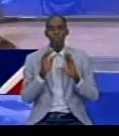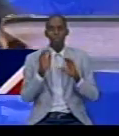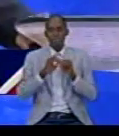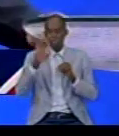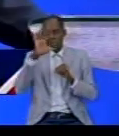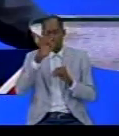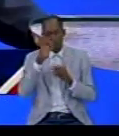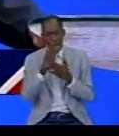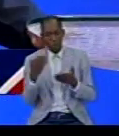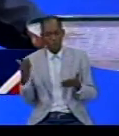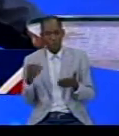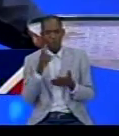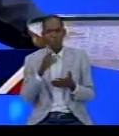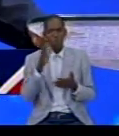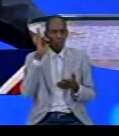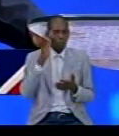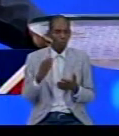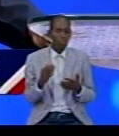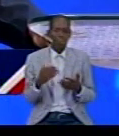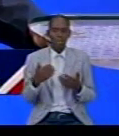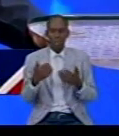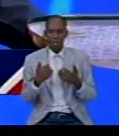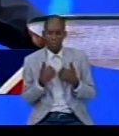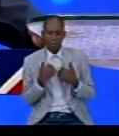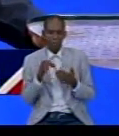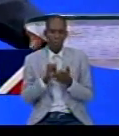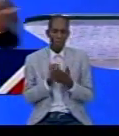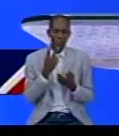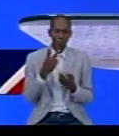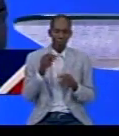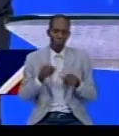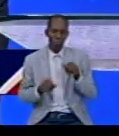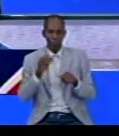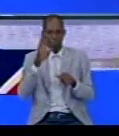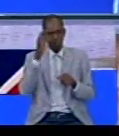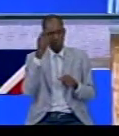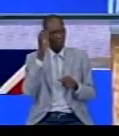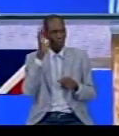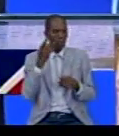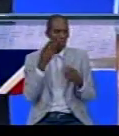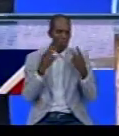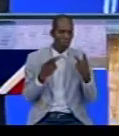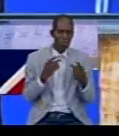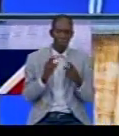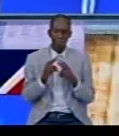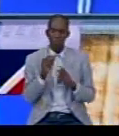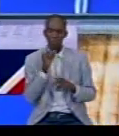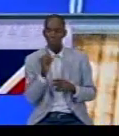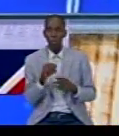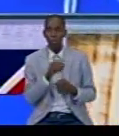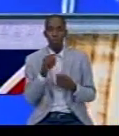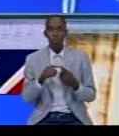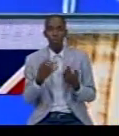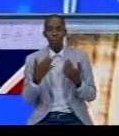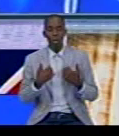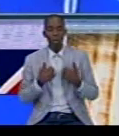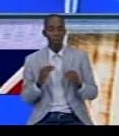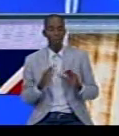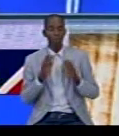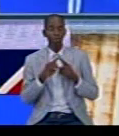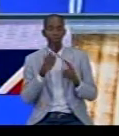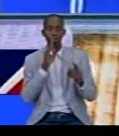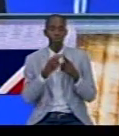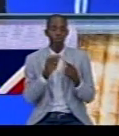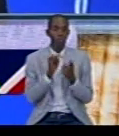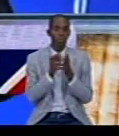having doubtful mind. Will I see it? Will I not see it? When you have fear and you want to talk to somebody, you will